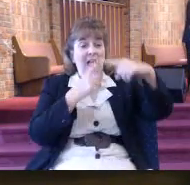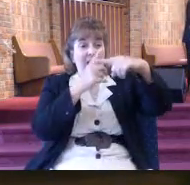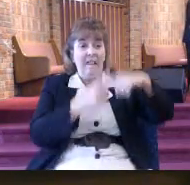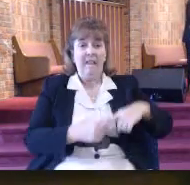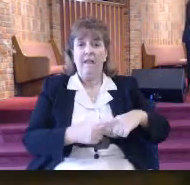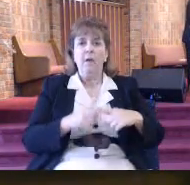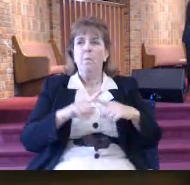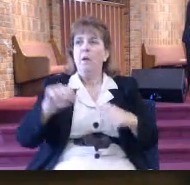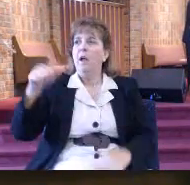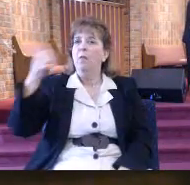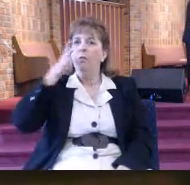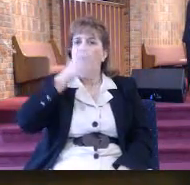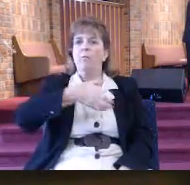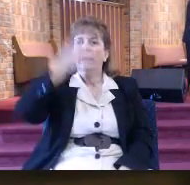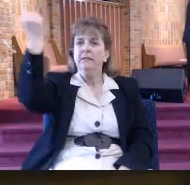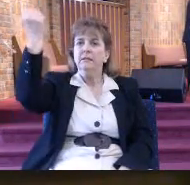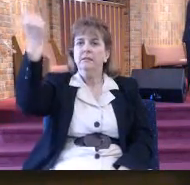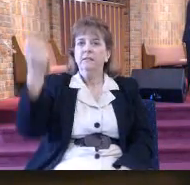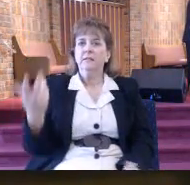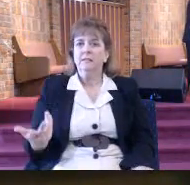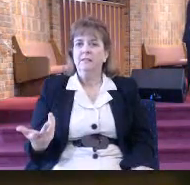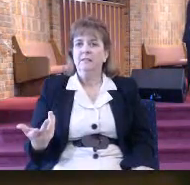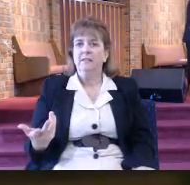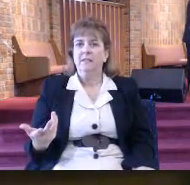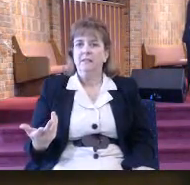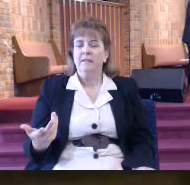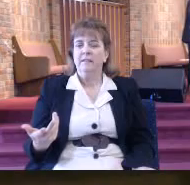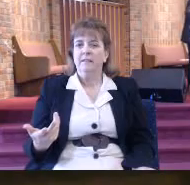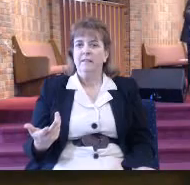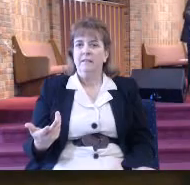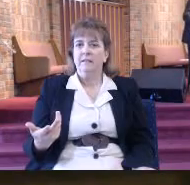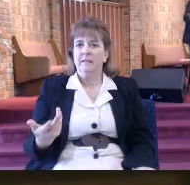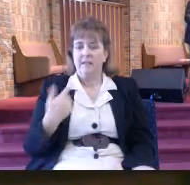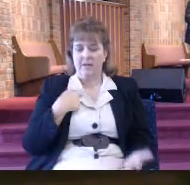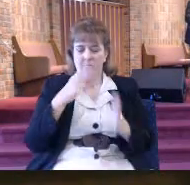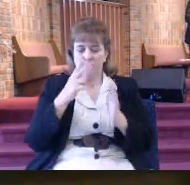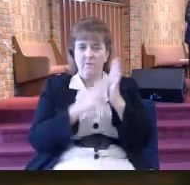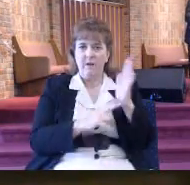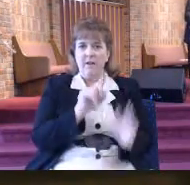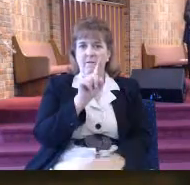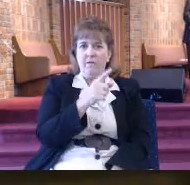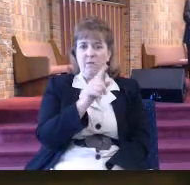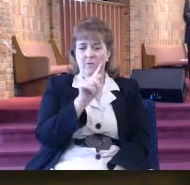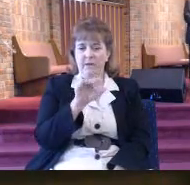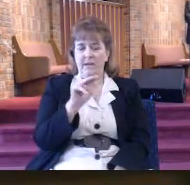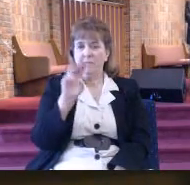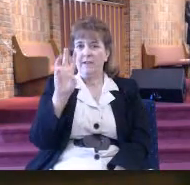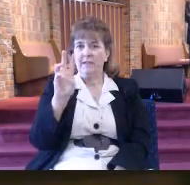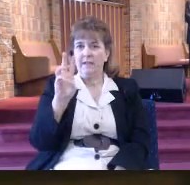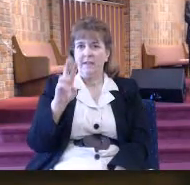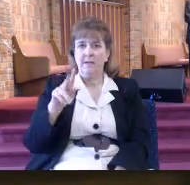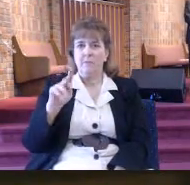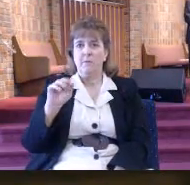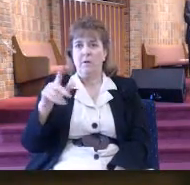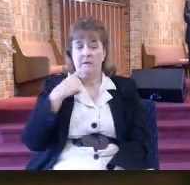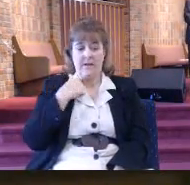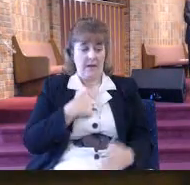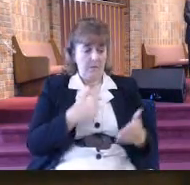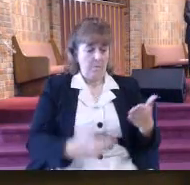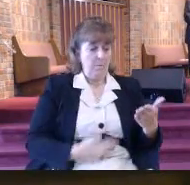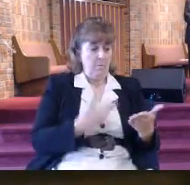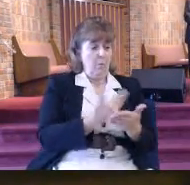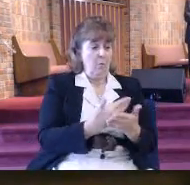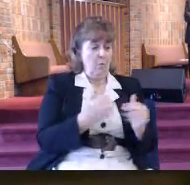claim? Because you won't. Where we read a few moments ago from 1 Timothy chapter 6, Paul said, we came into this world with nothing.